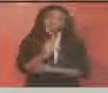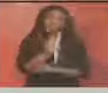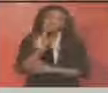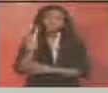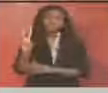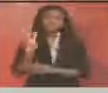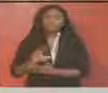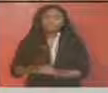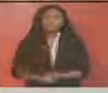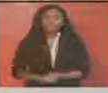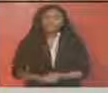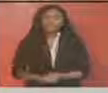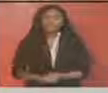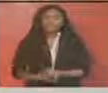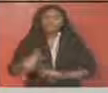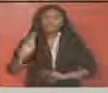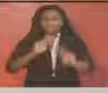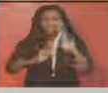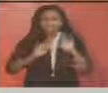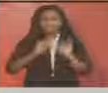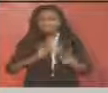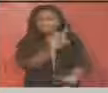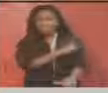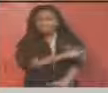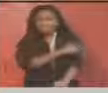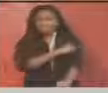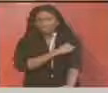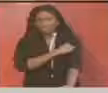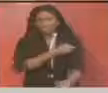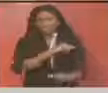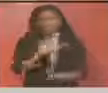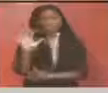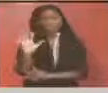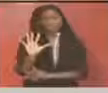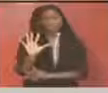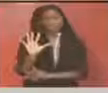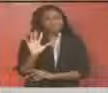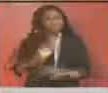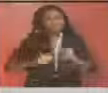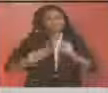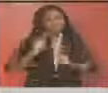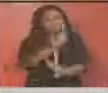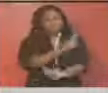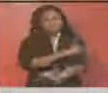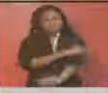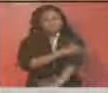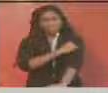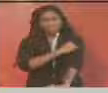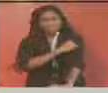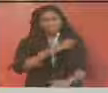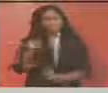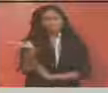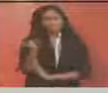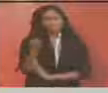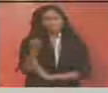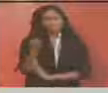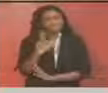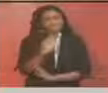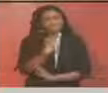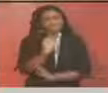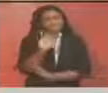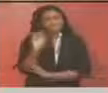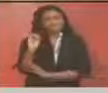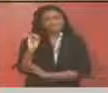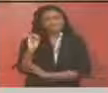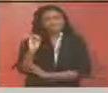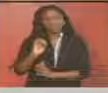112. Persons in hospital are at 5, and those who have died are at 140 at this